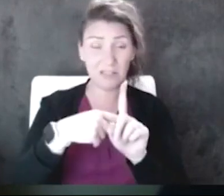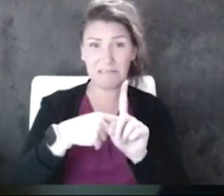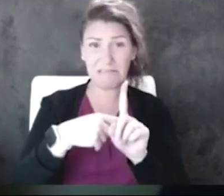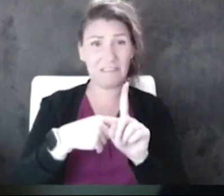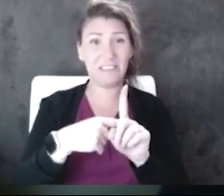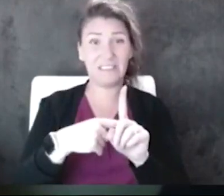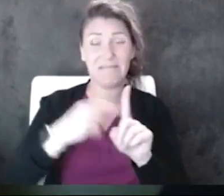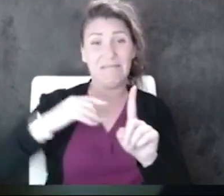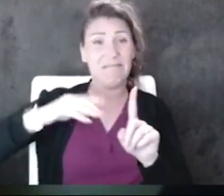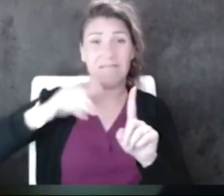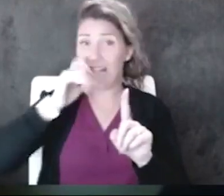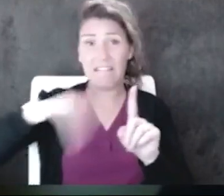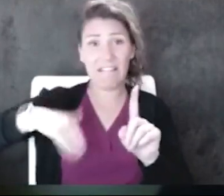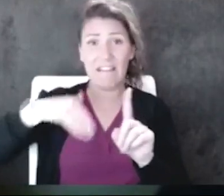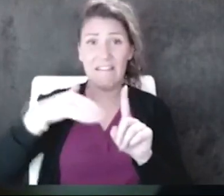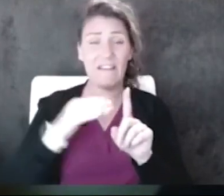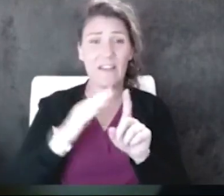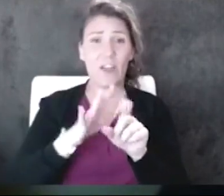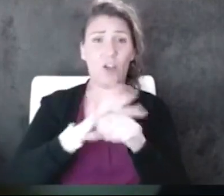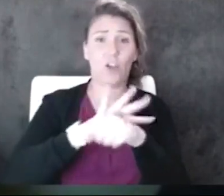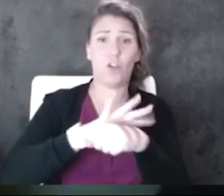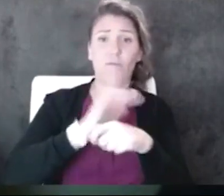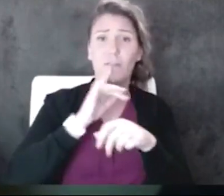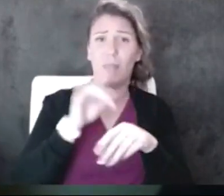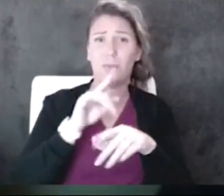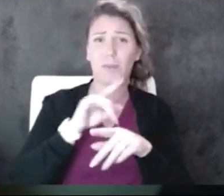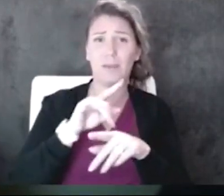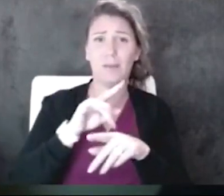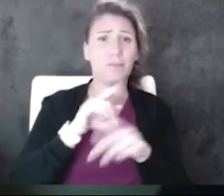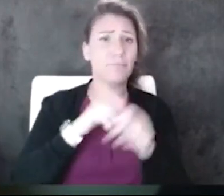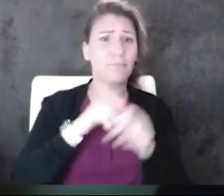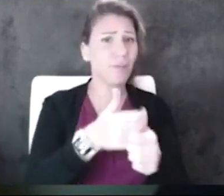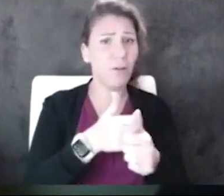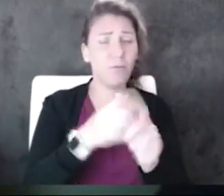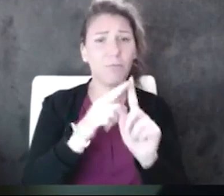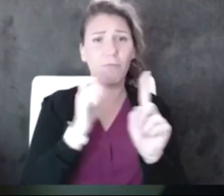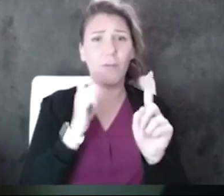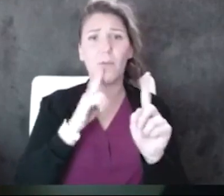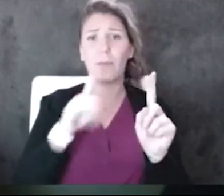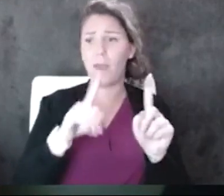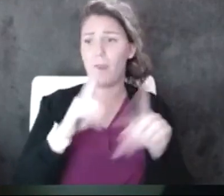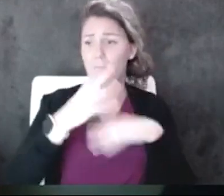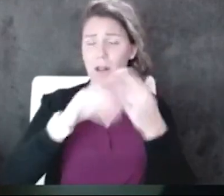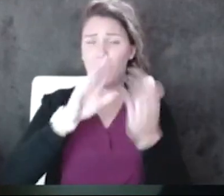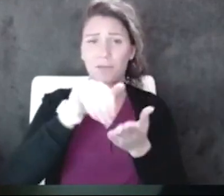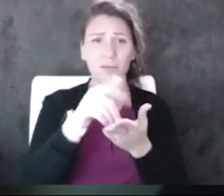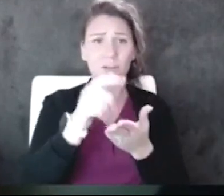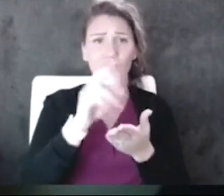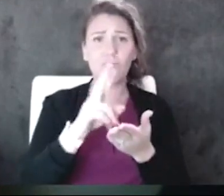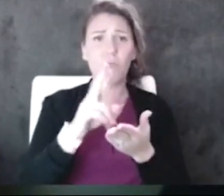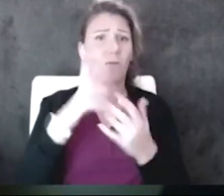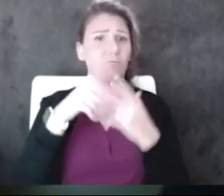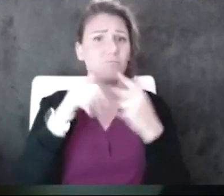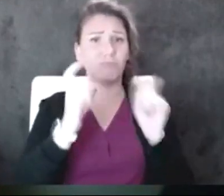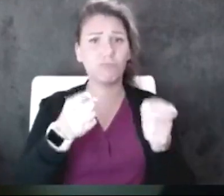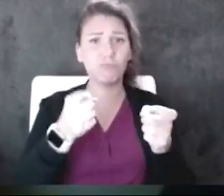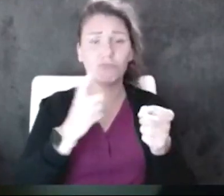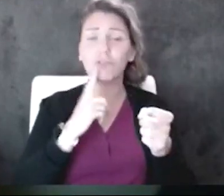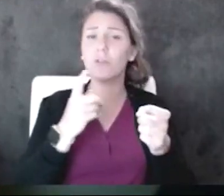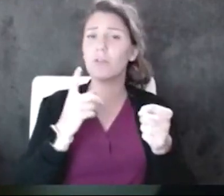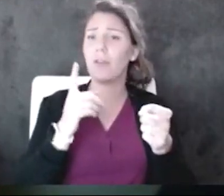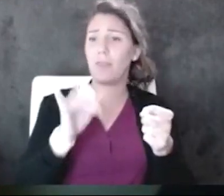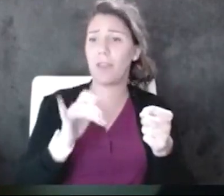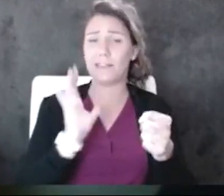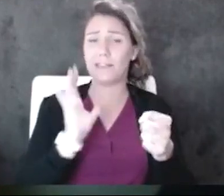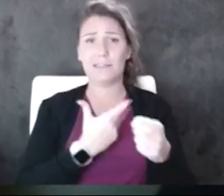COVID outbreak that can be traced back to a donor center or a blood drive. That is because we are doing our due diligence to maintain safety here.